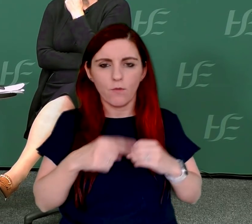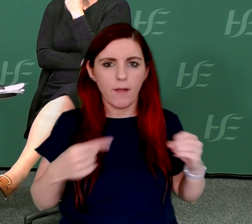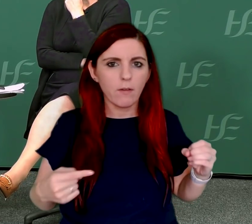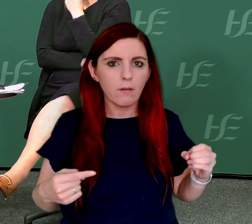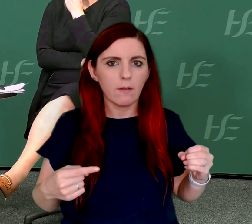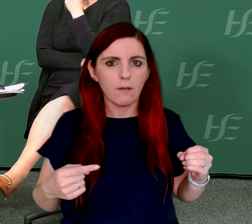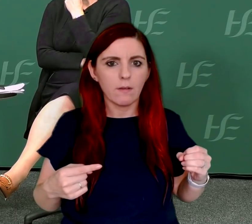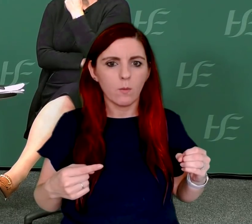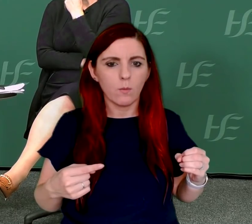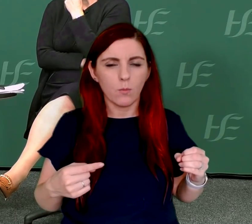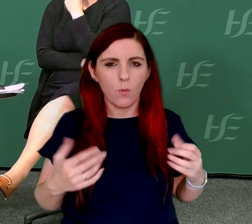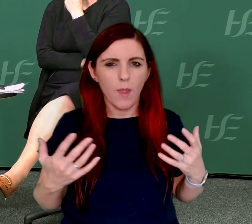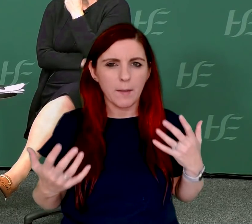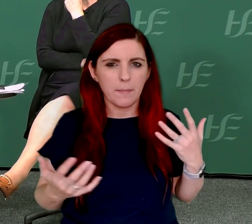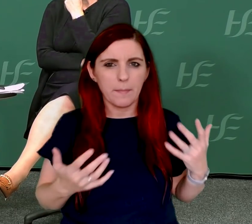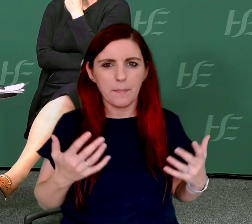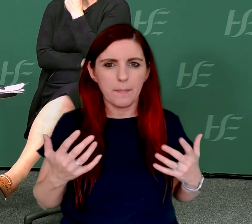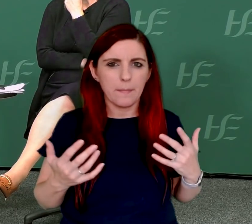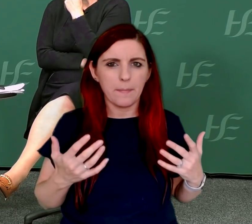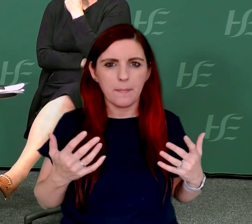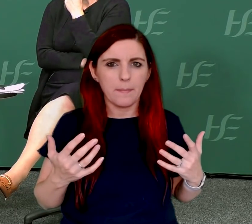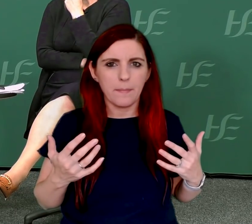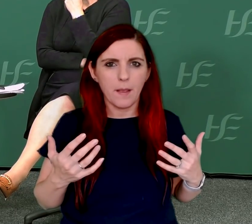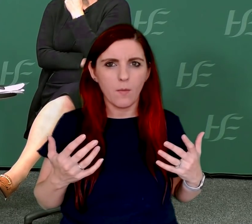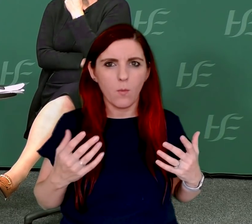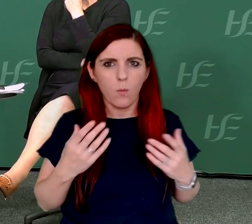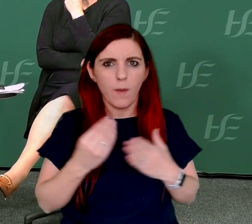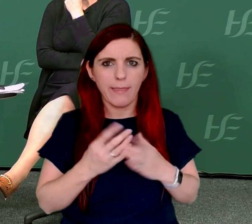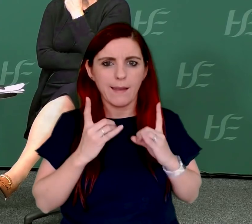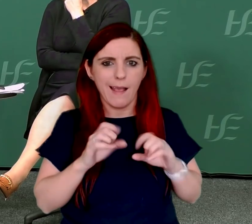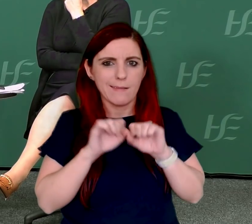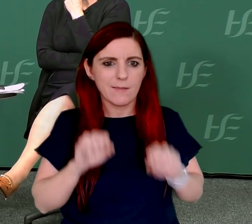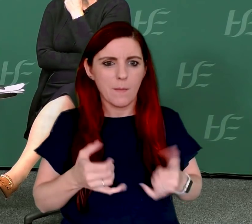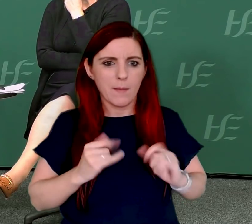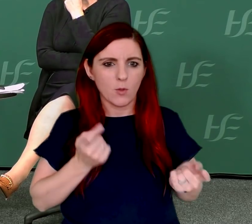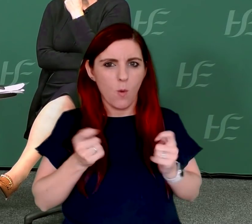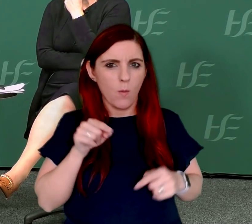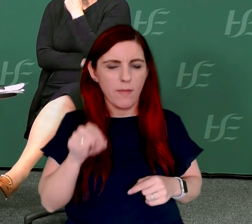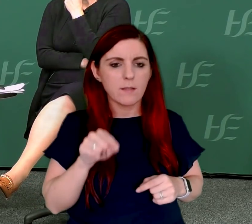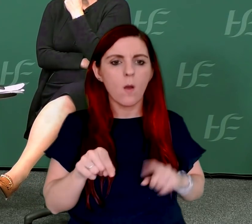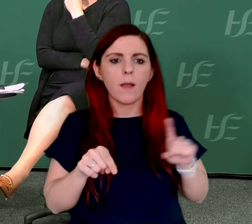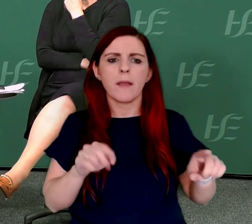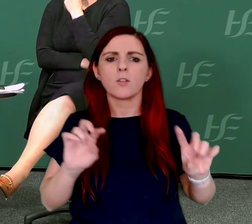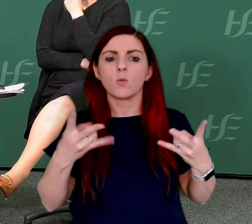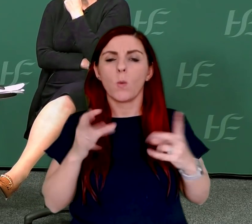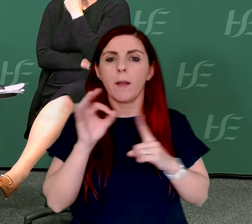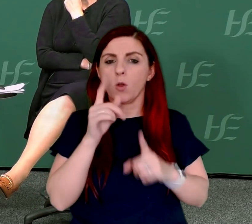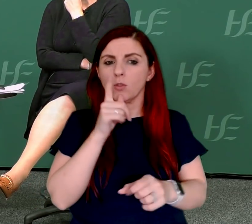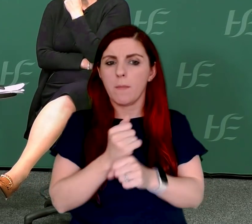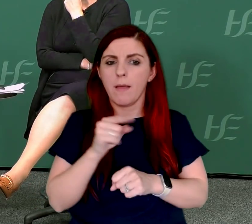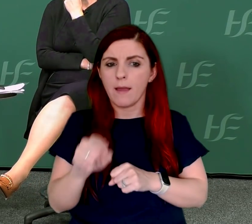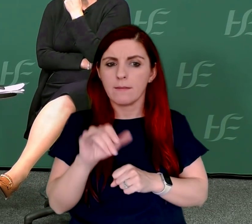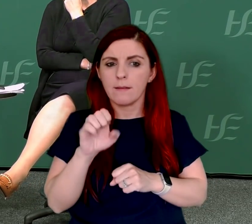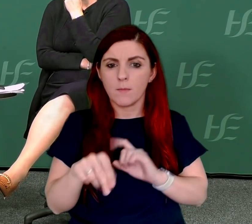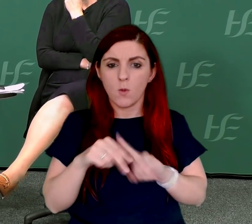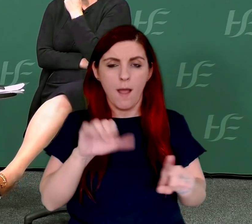of that? Making sure that the health system can actually cope with this. Can I just make a quick point and pass to Colin? Anne has outlined